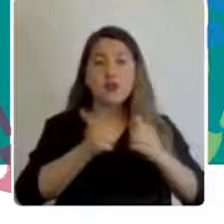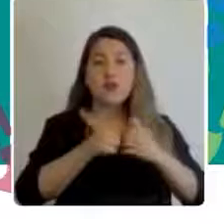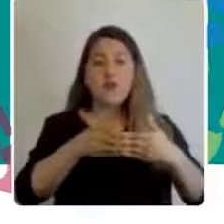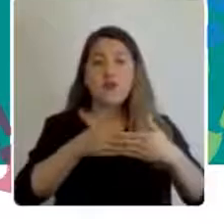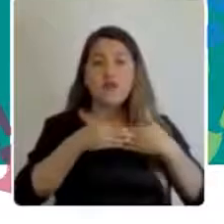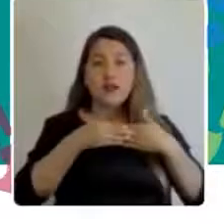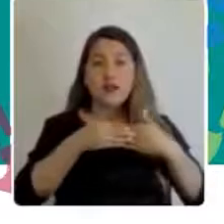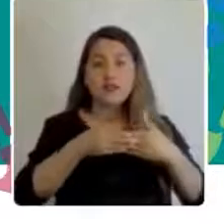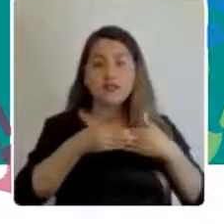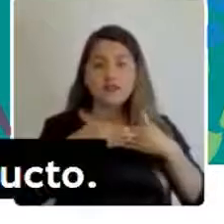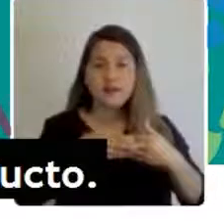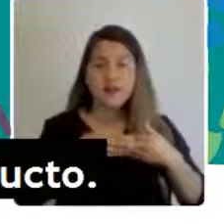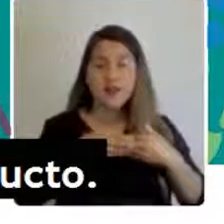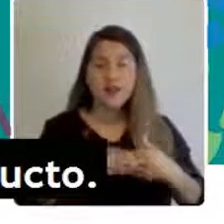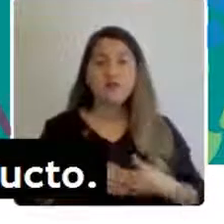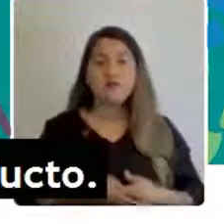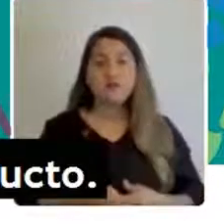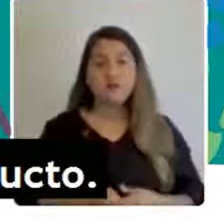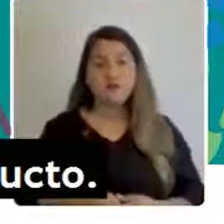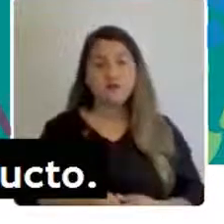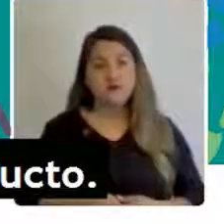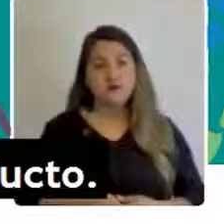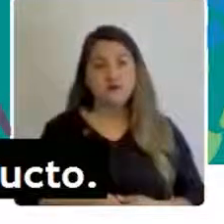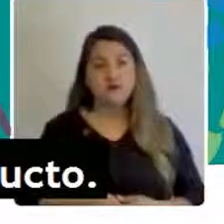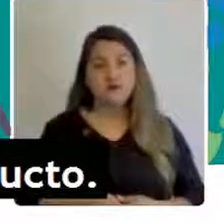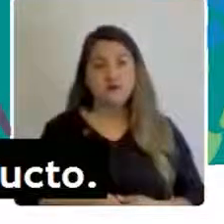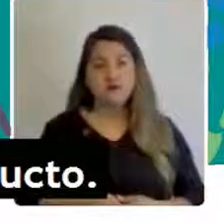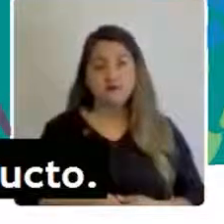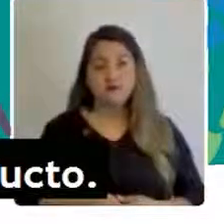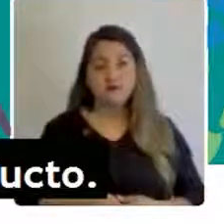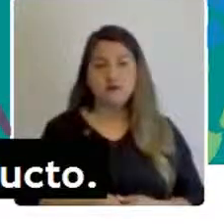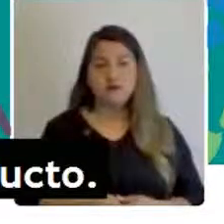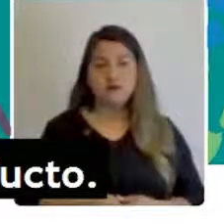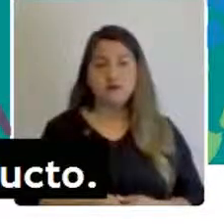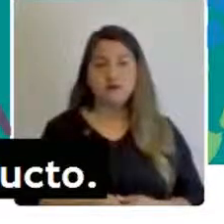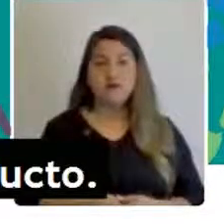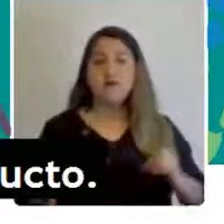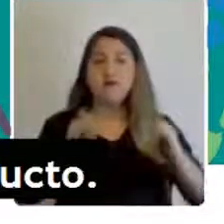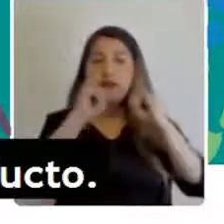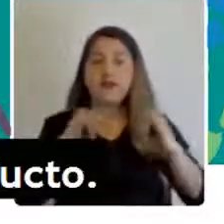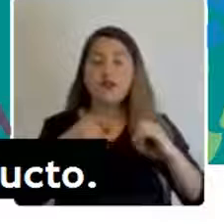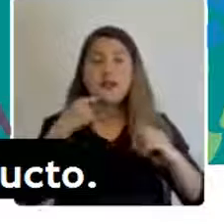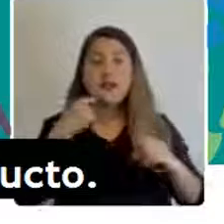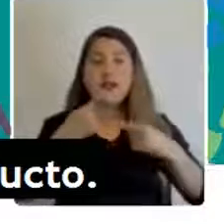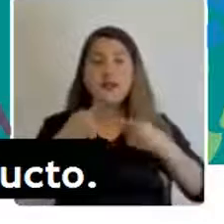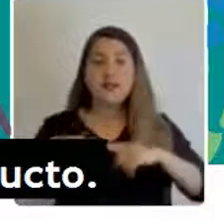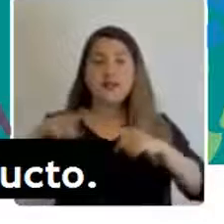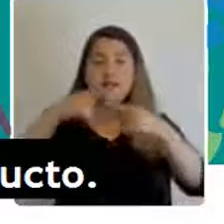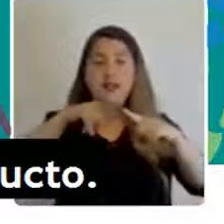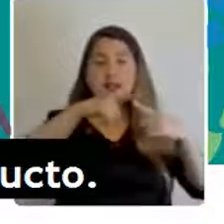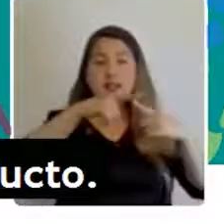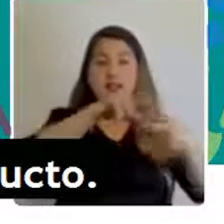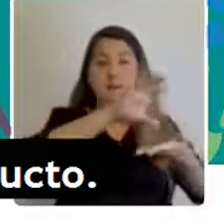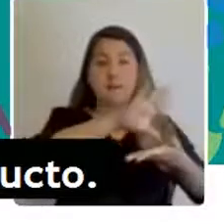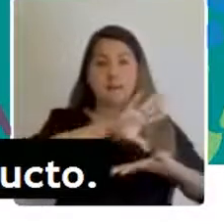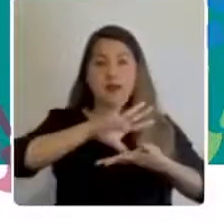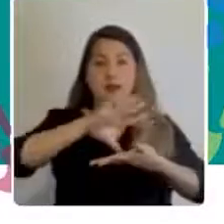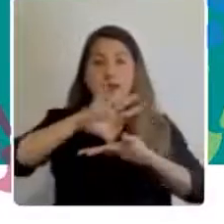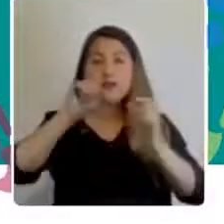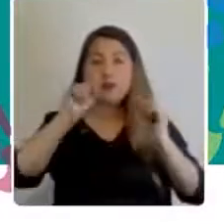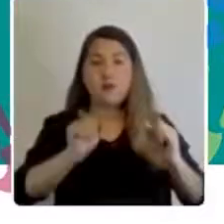and flexibility so that different countries, everyone can have access to the product? I don't know if that captures it or